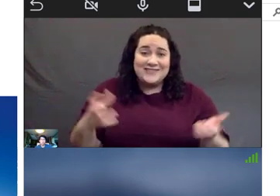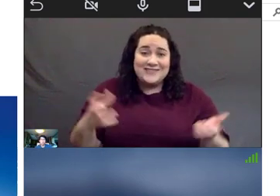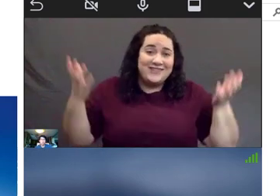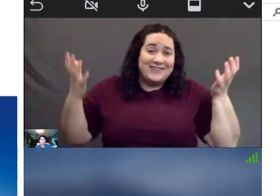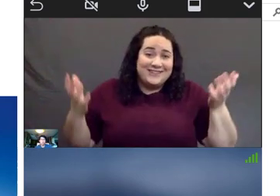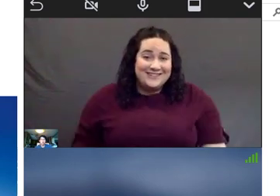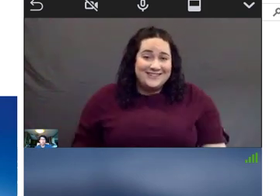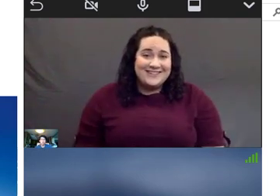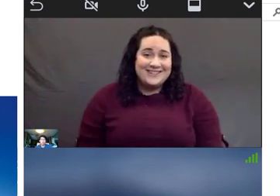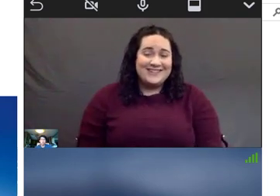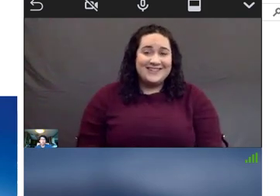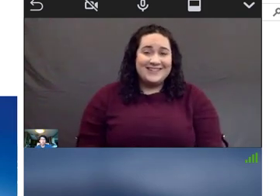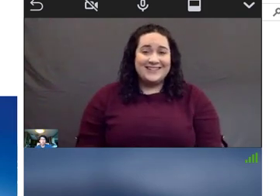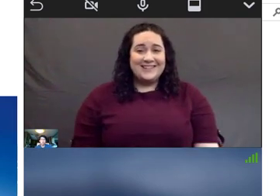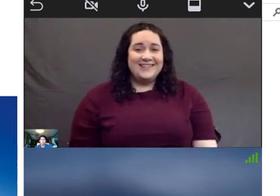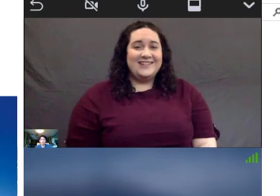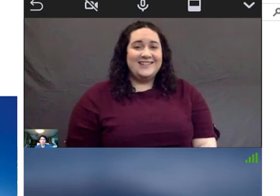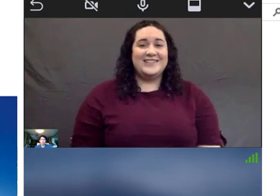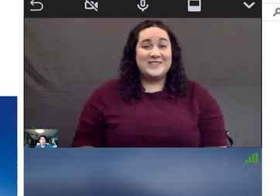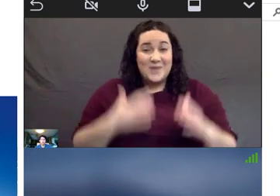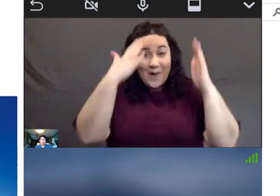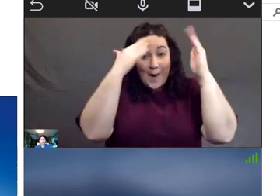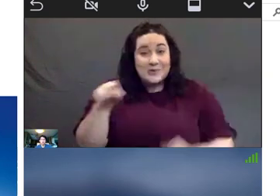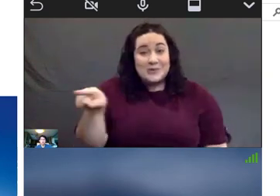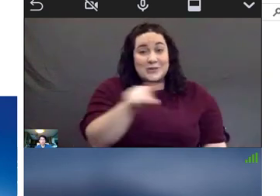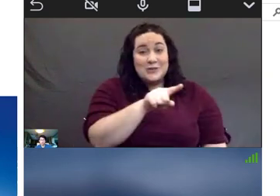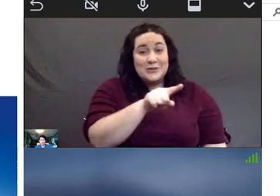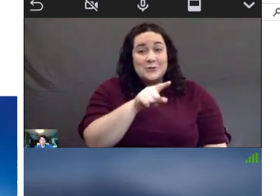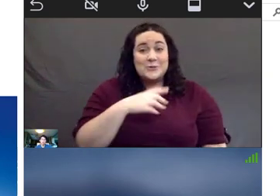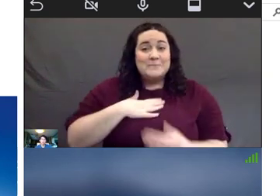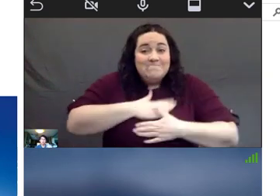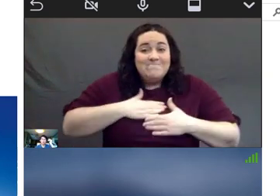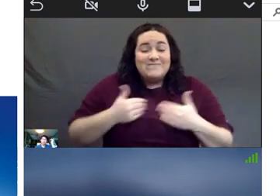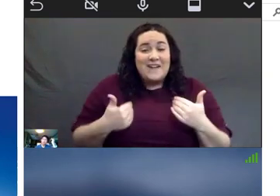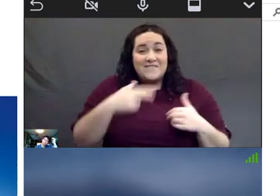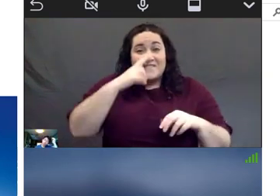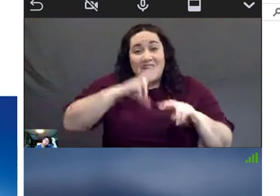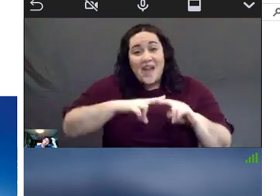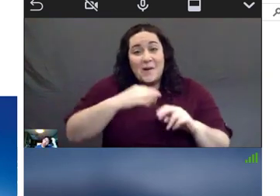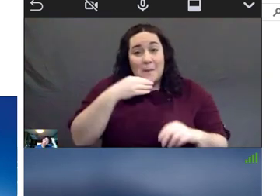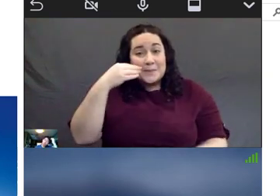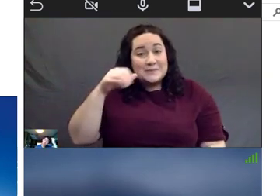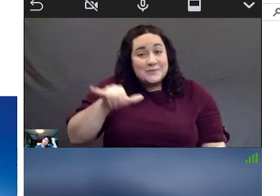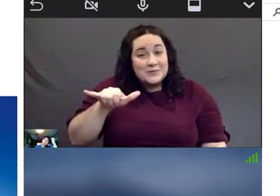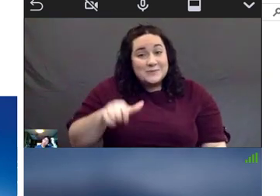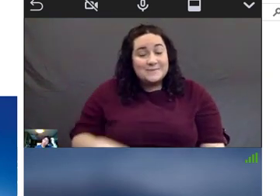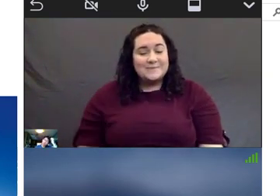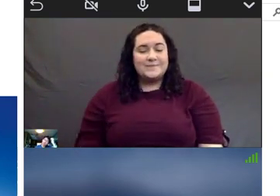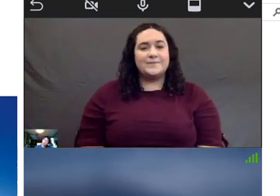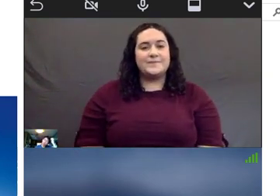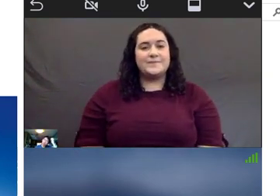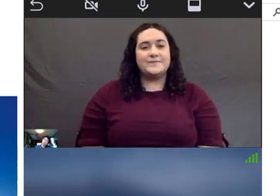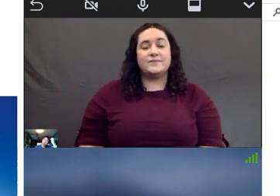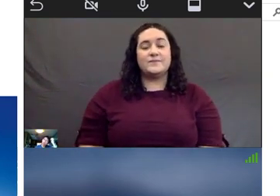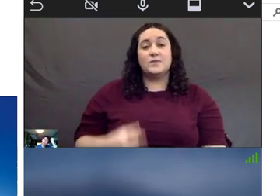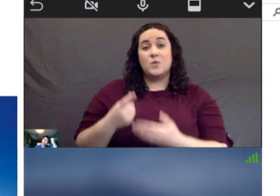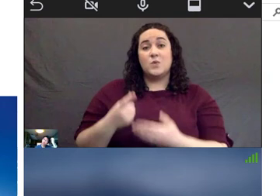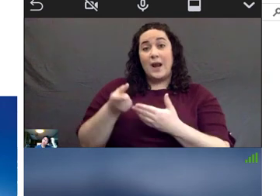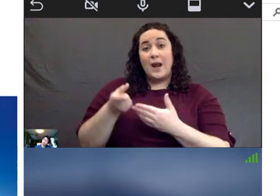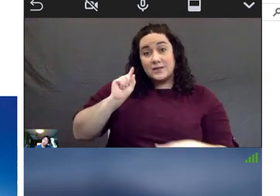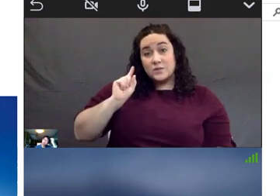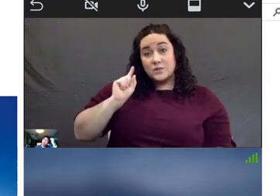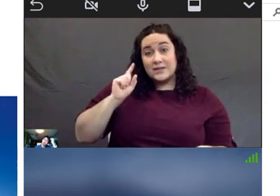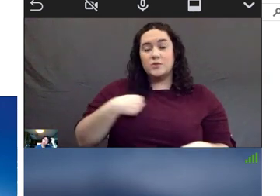about internal convection, right? So internal convection, maybe it's because I have young kids at home, so I was thinking about this